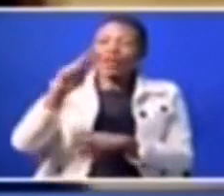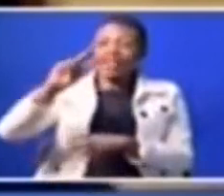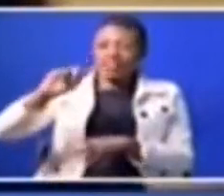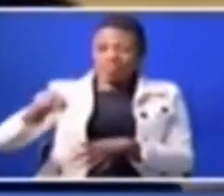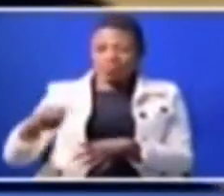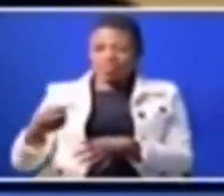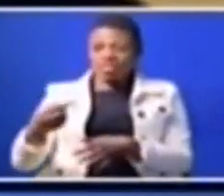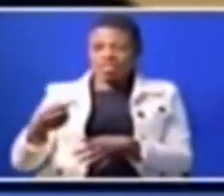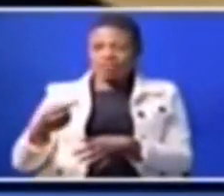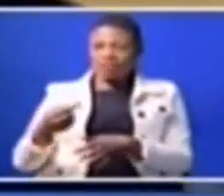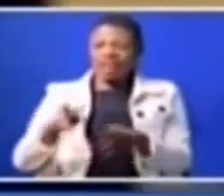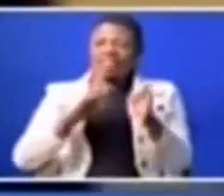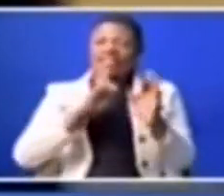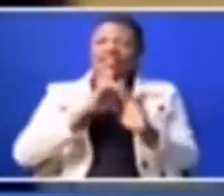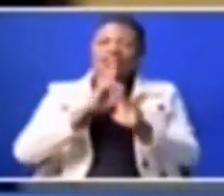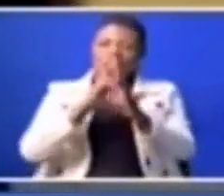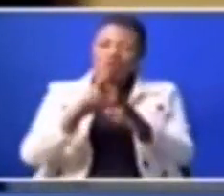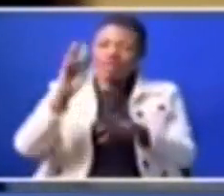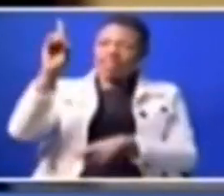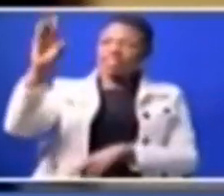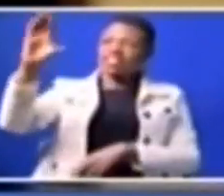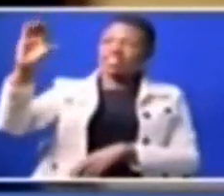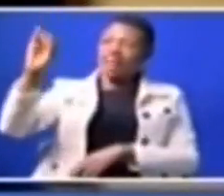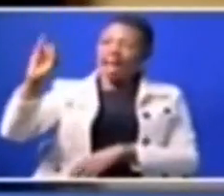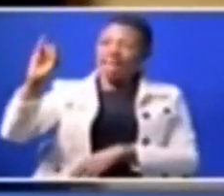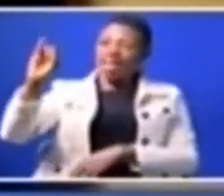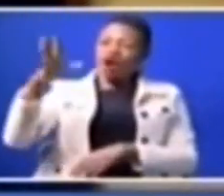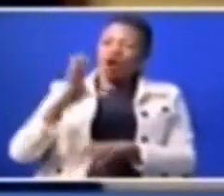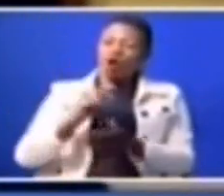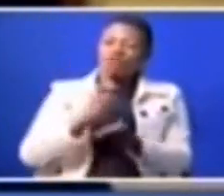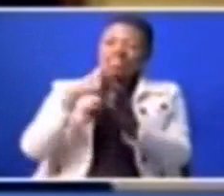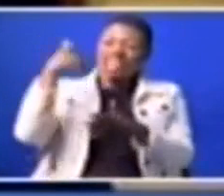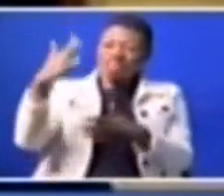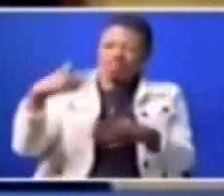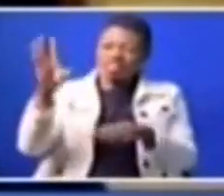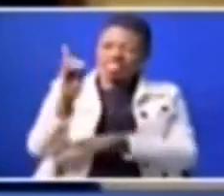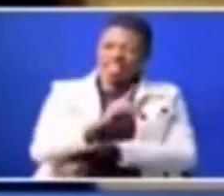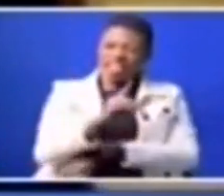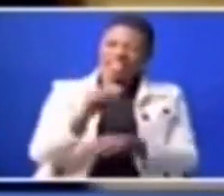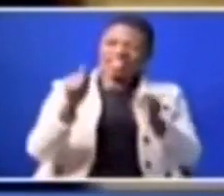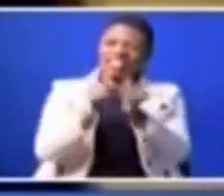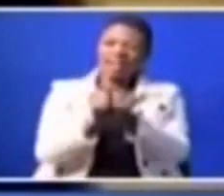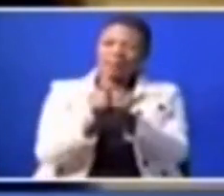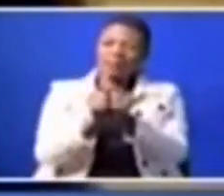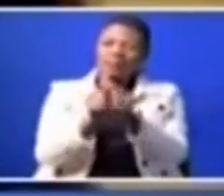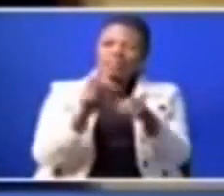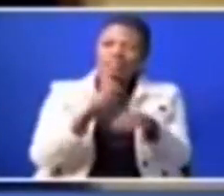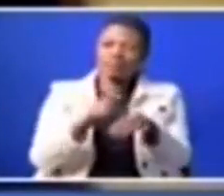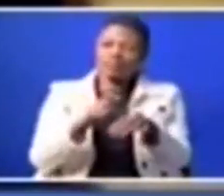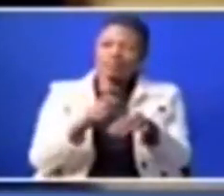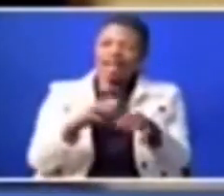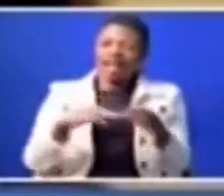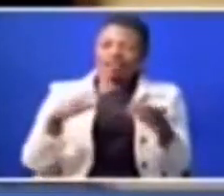that they report to the DCAI offices every day at 10 o'clock and that they present themselves in court